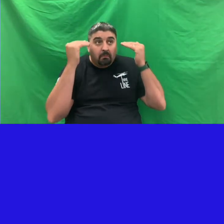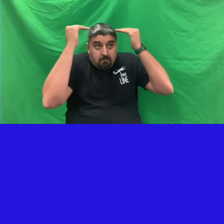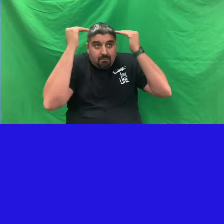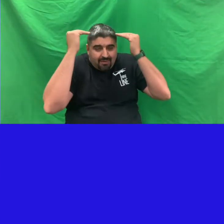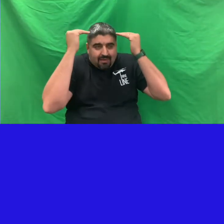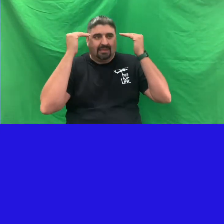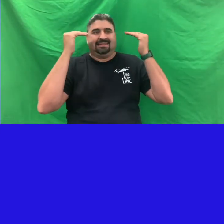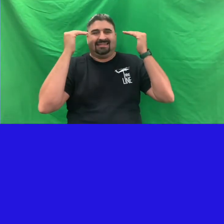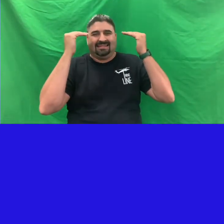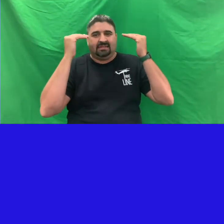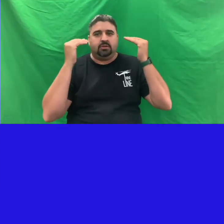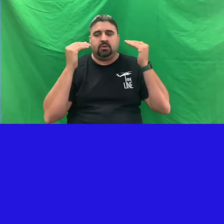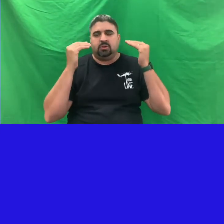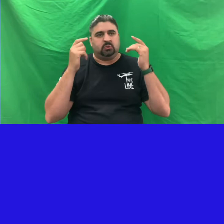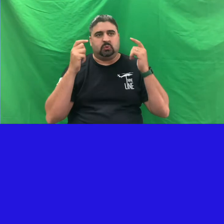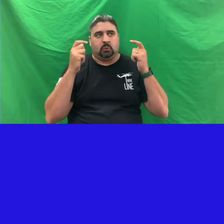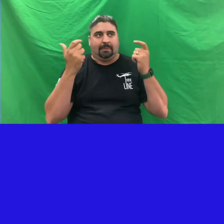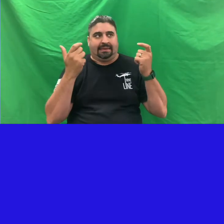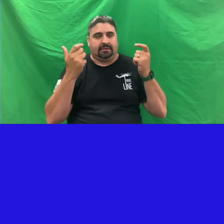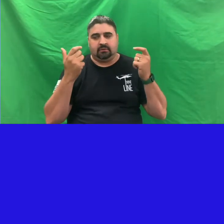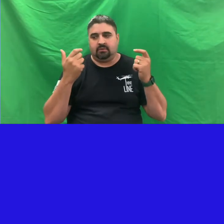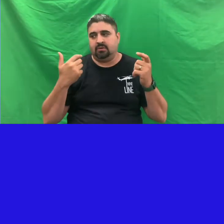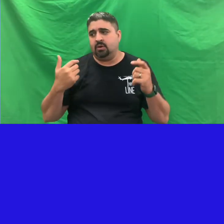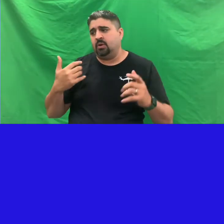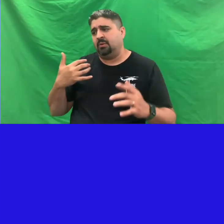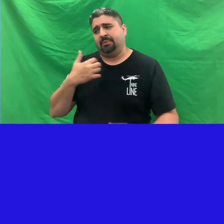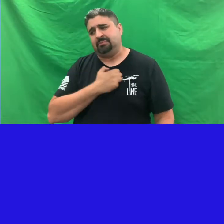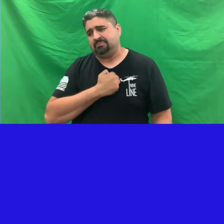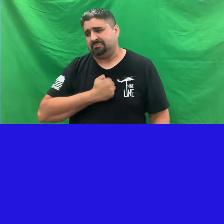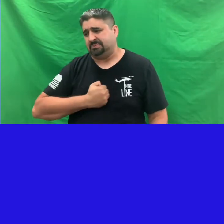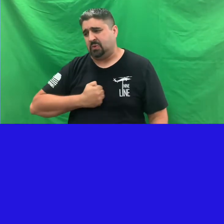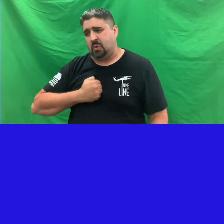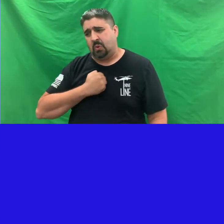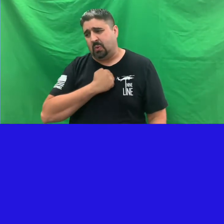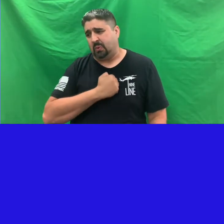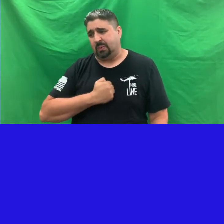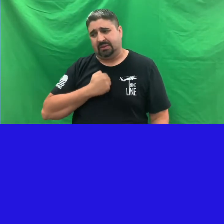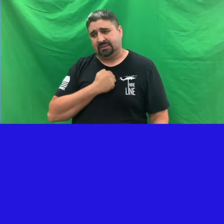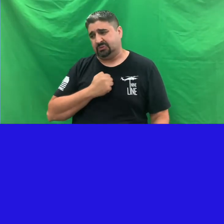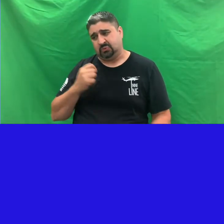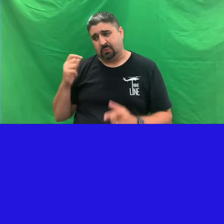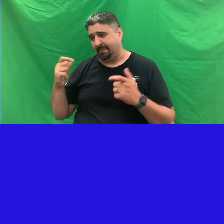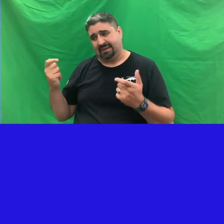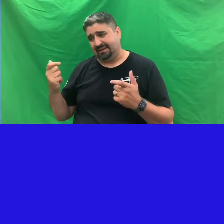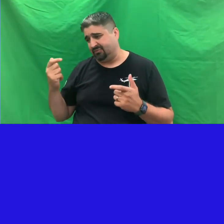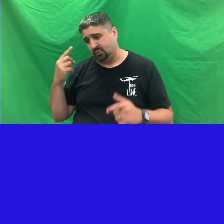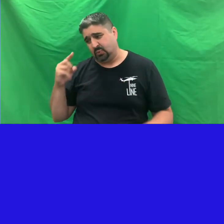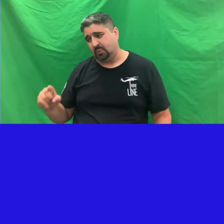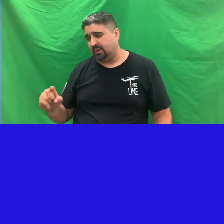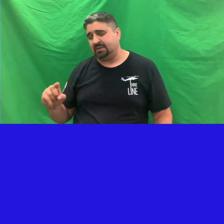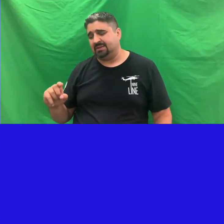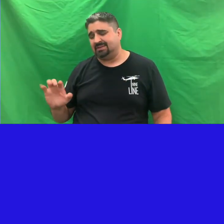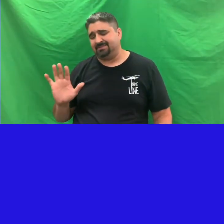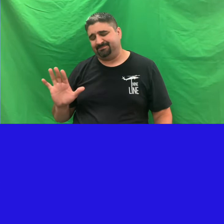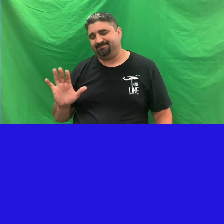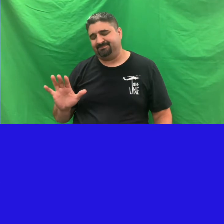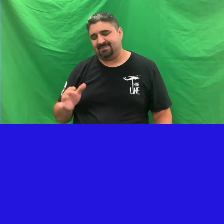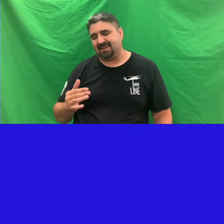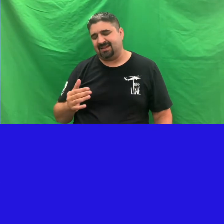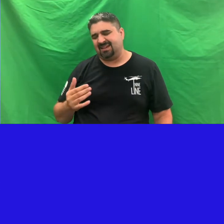over his eyes. I am sorry, said Frog. That hat is much too big for